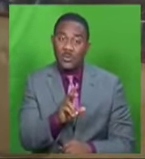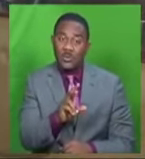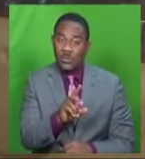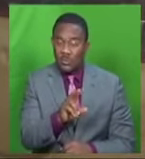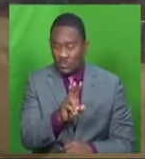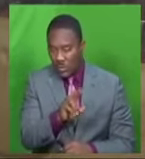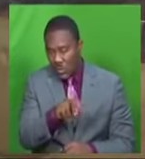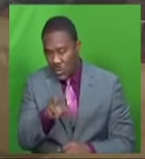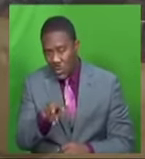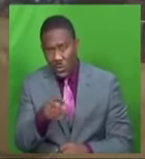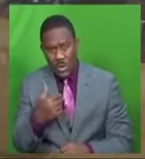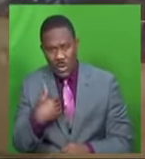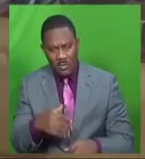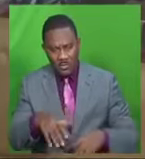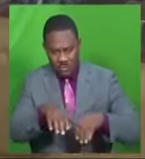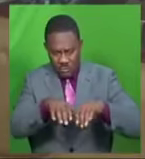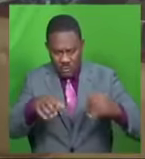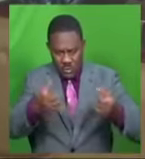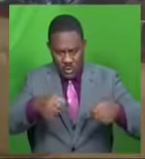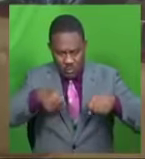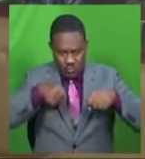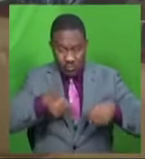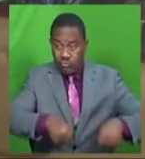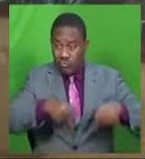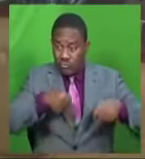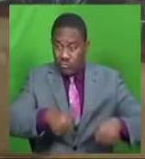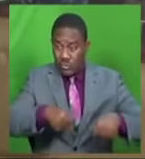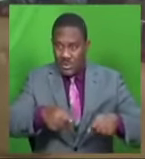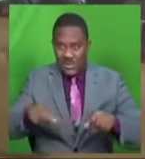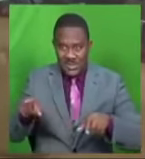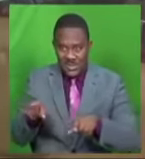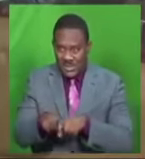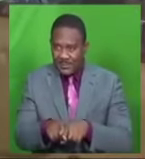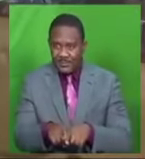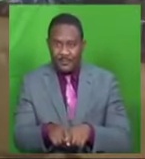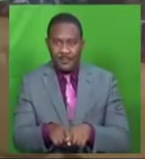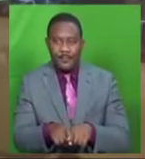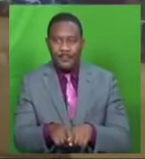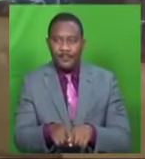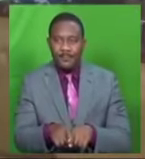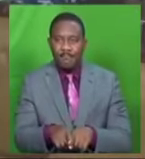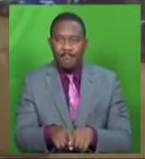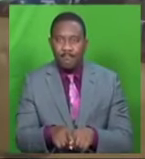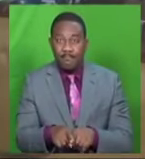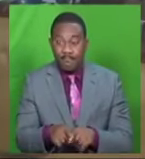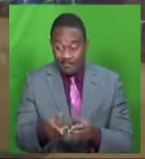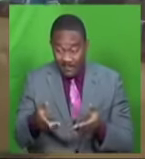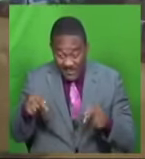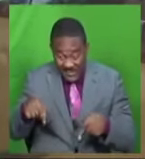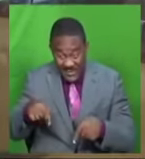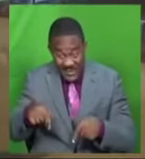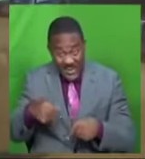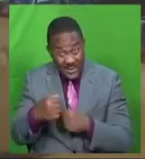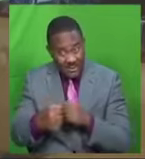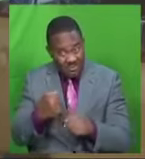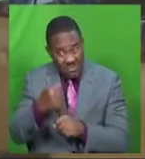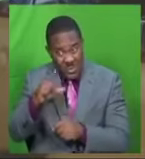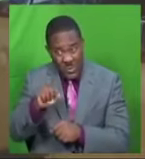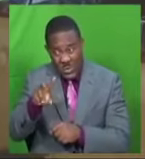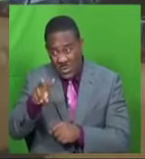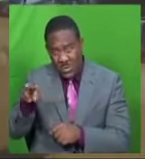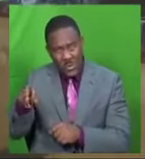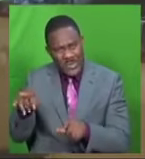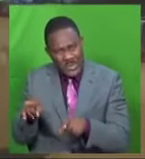Mr. Speaker, 2022 budget, the same statement is repeated. Hey. Mr. Speaker, what is baffling so